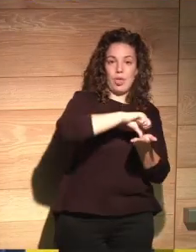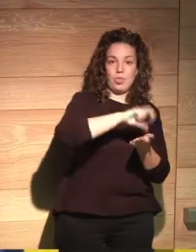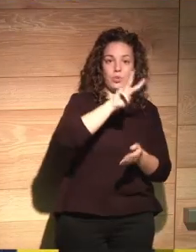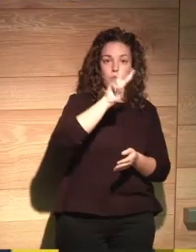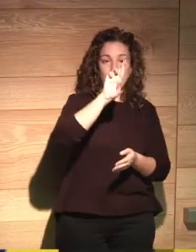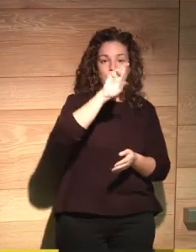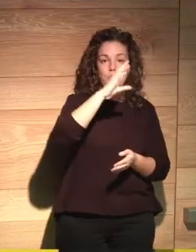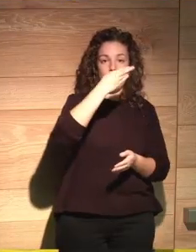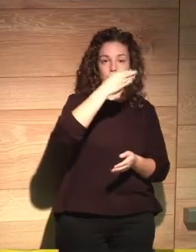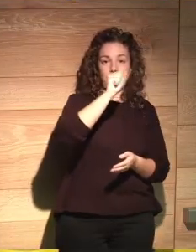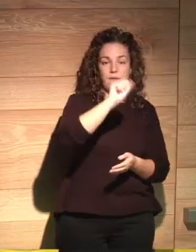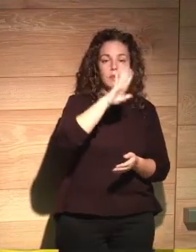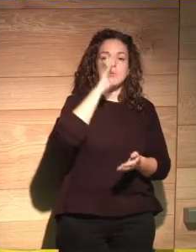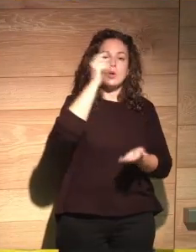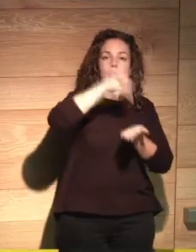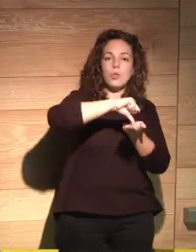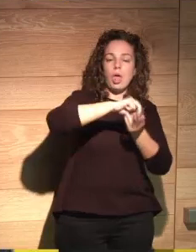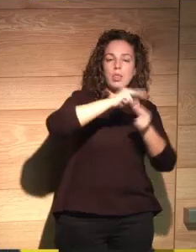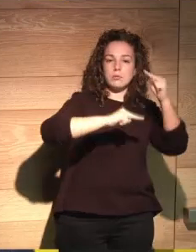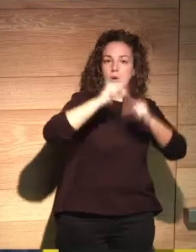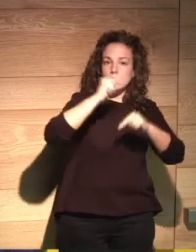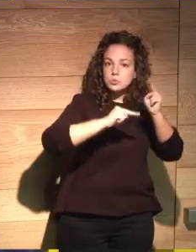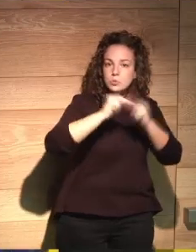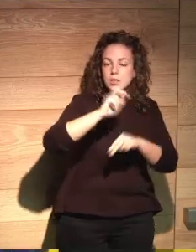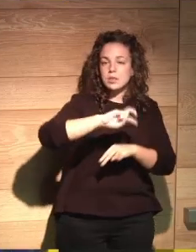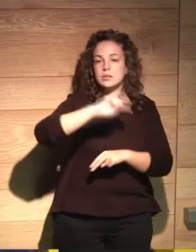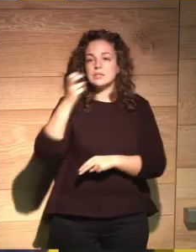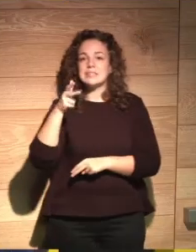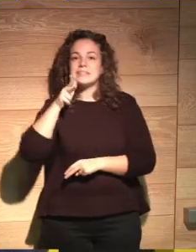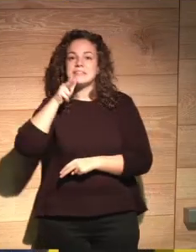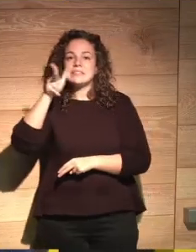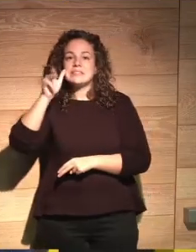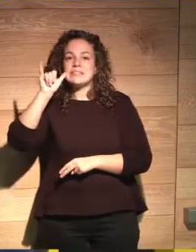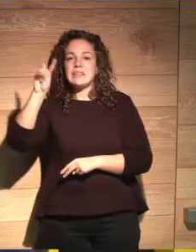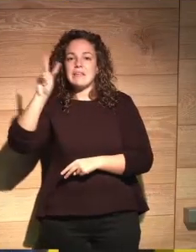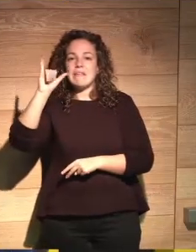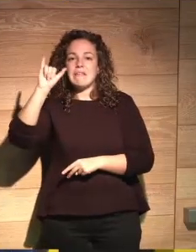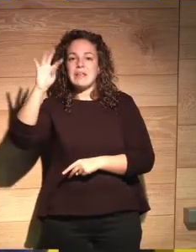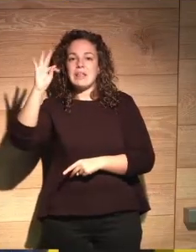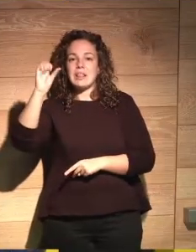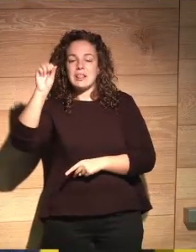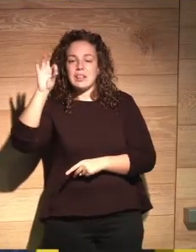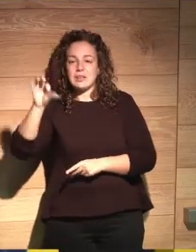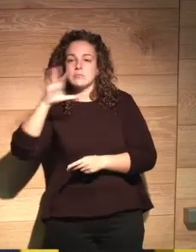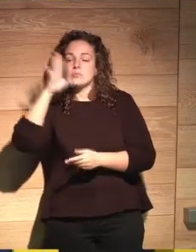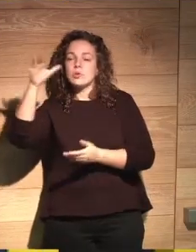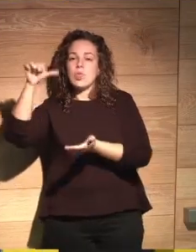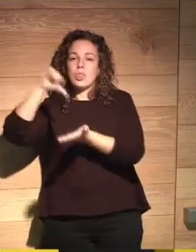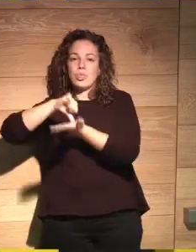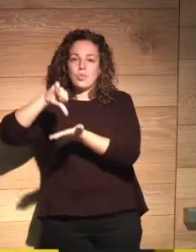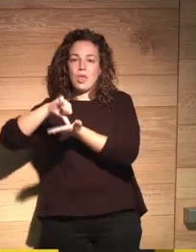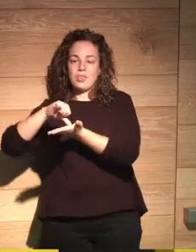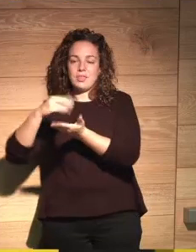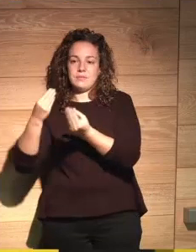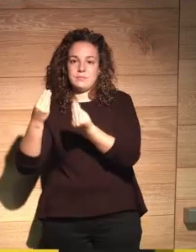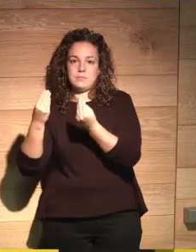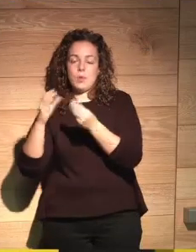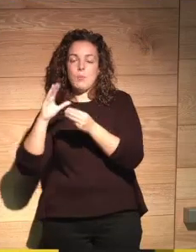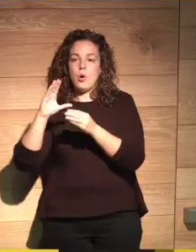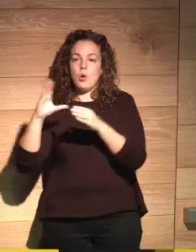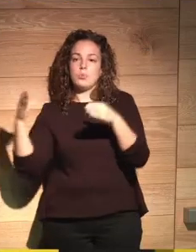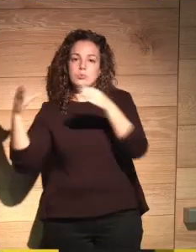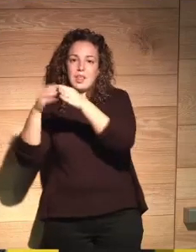cities. Urbe, which means big city, the physical city, the built city. And then there is the civitas, which is the